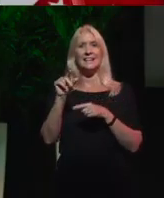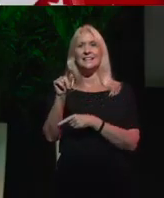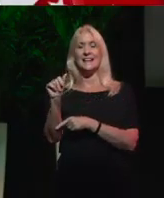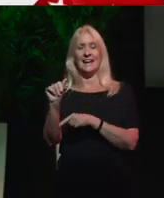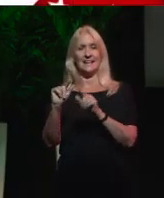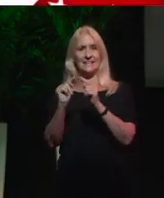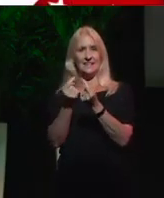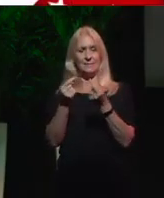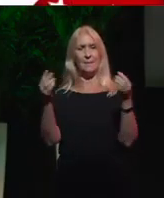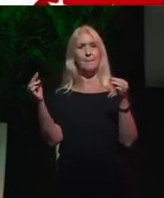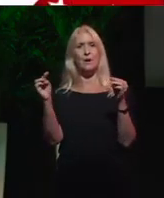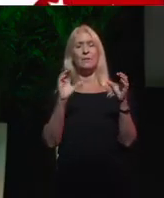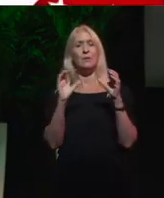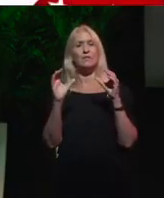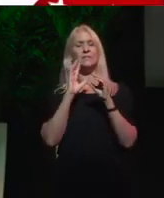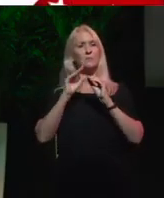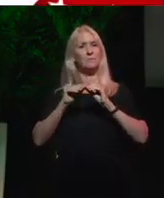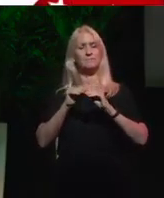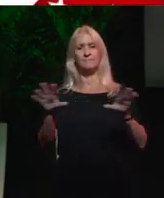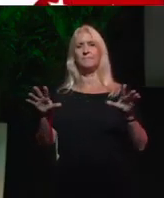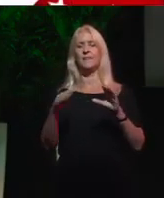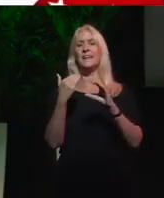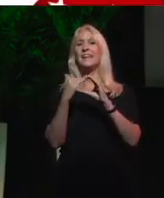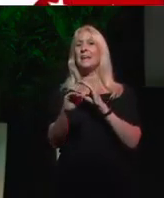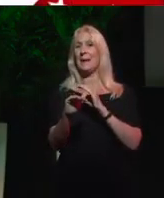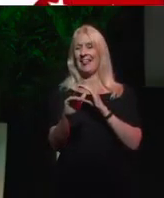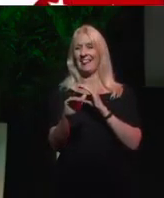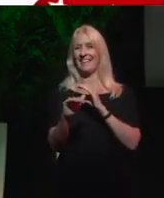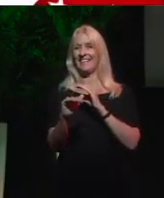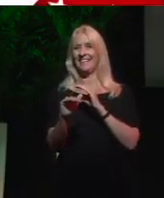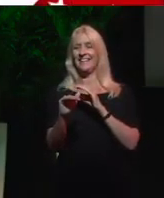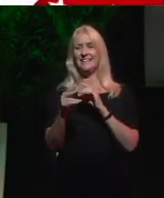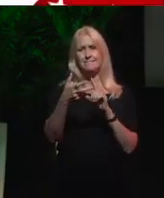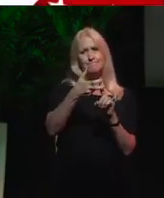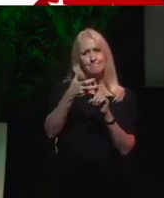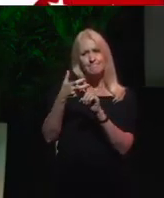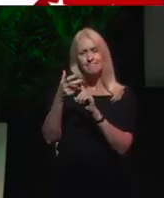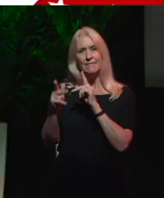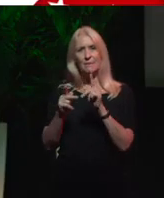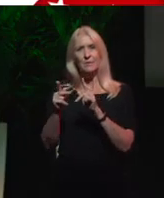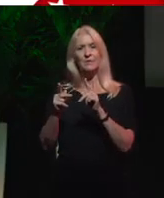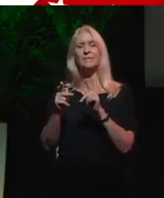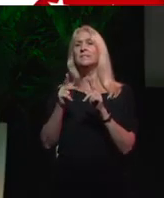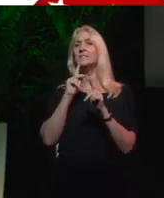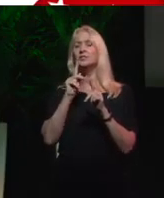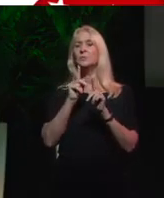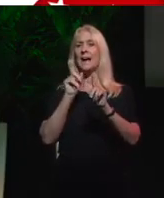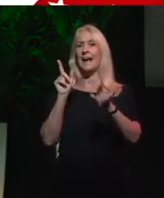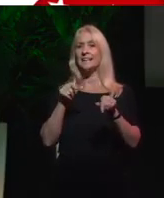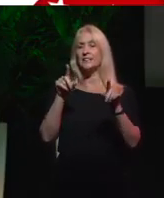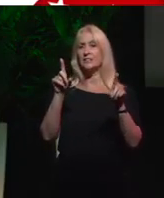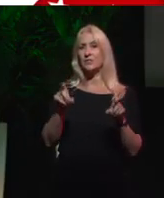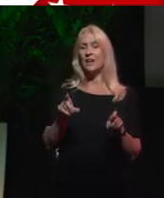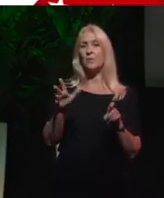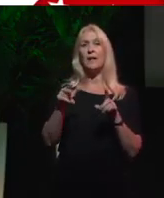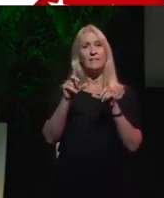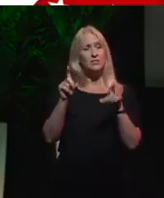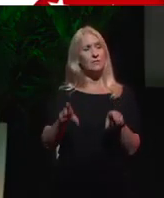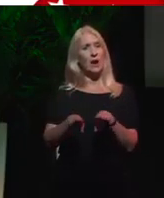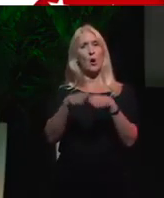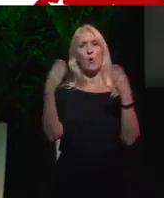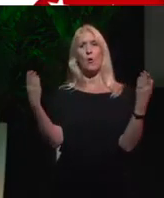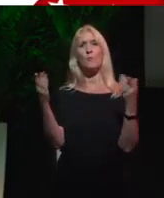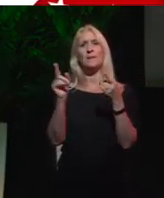and communications, we will deploy the first email to solicit participation on September 21st, and we will have the survey open